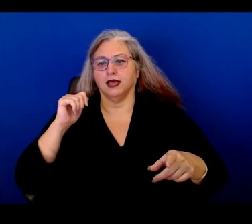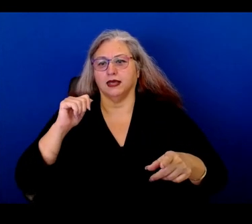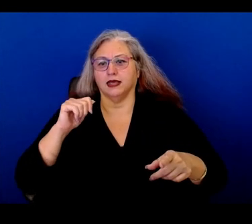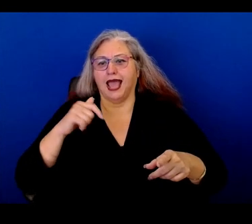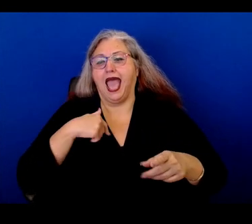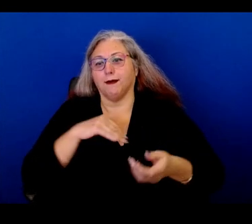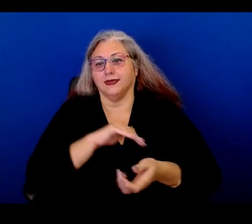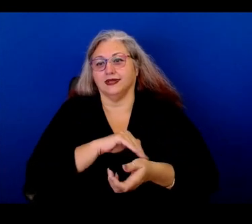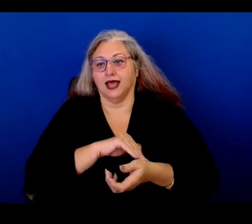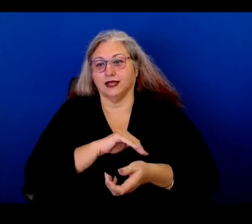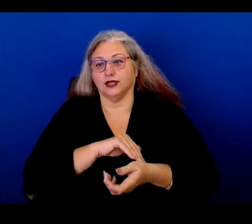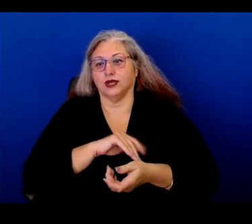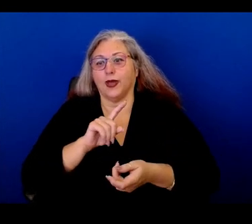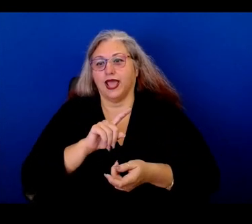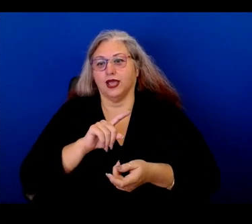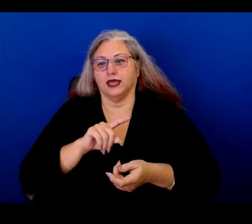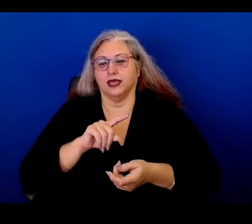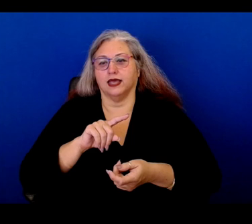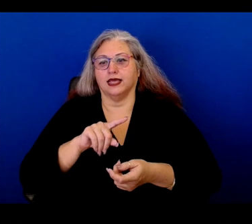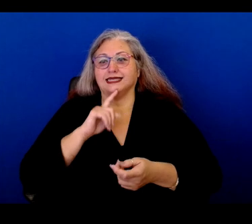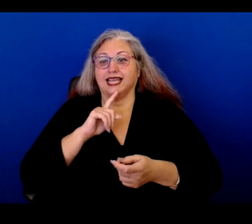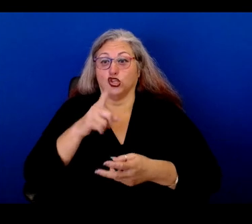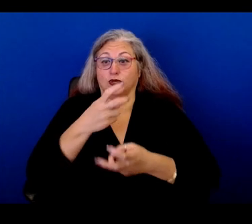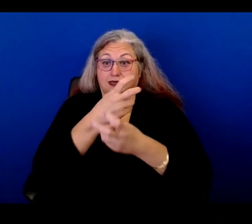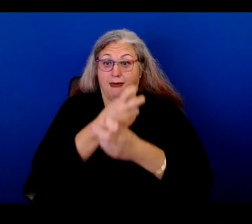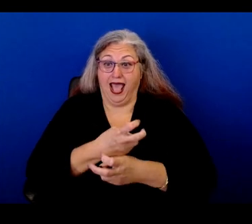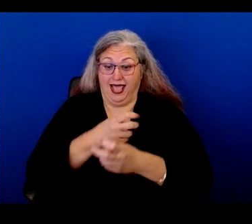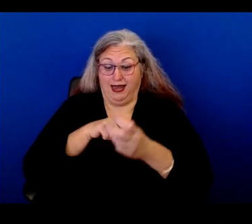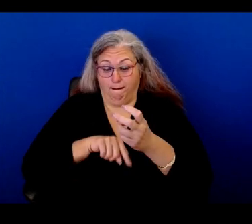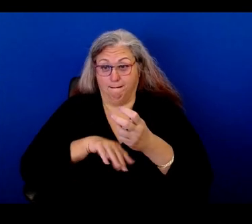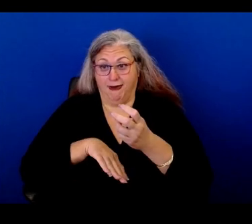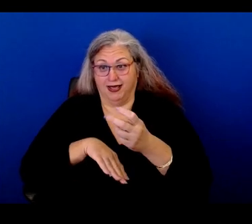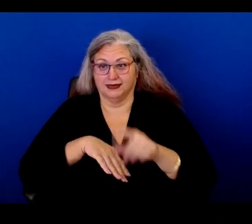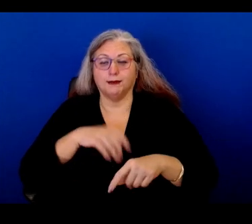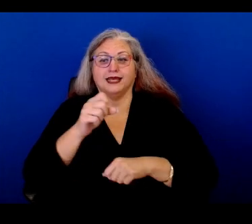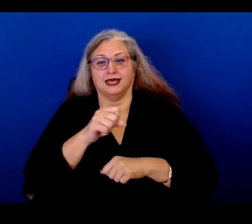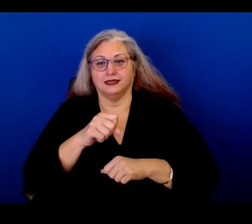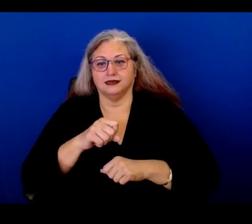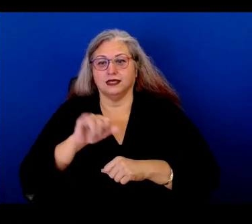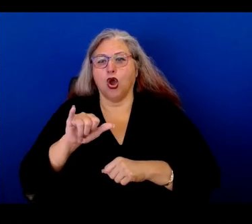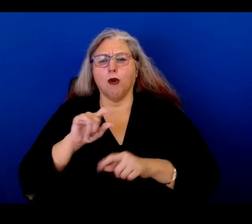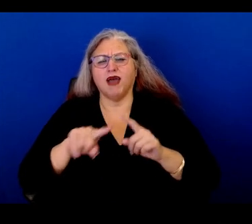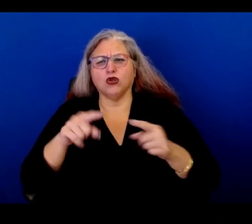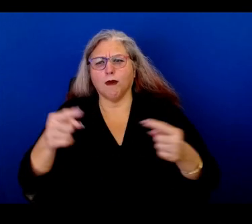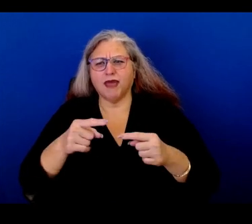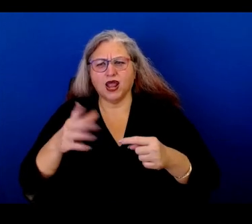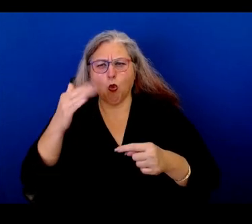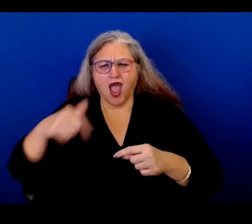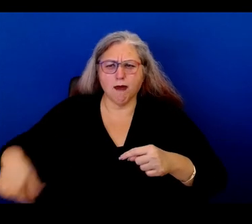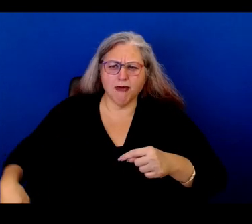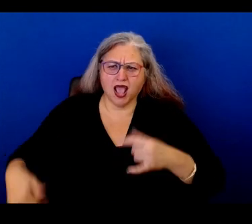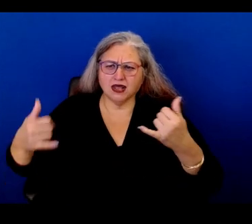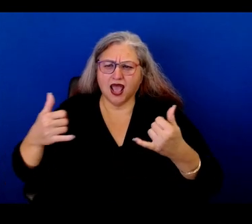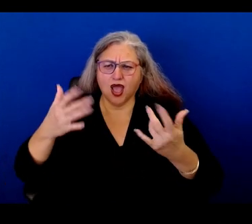am a physician. The base of your spine? Yes. Okay. Yeah. Why are you having pain there